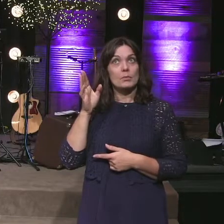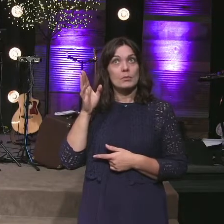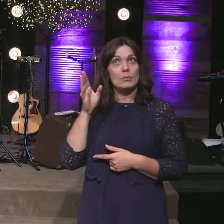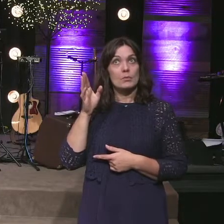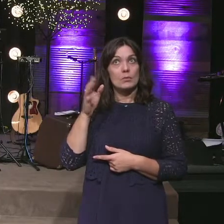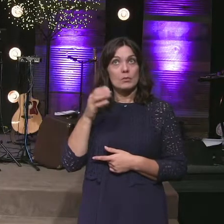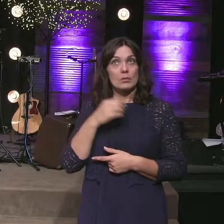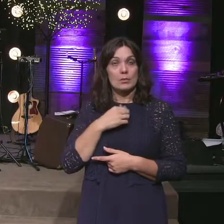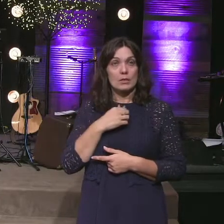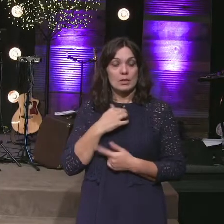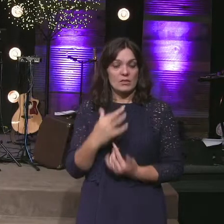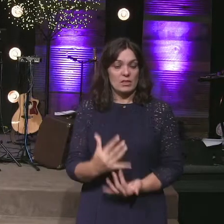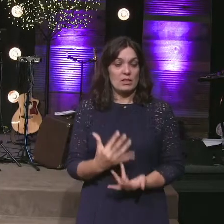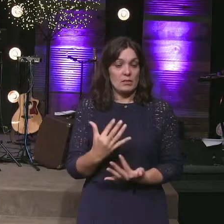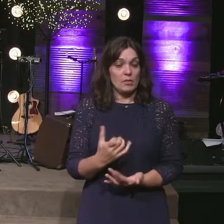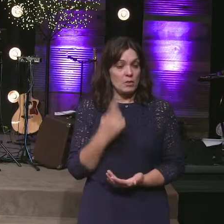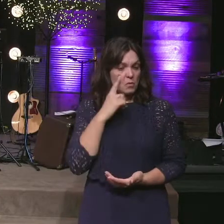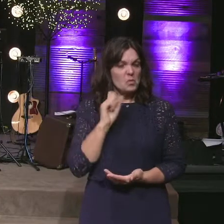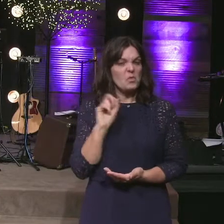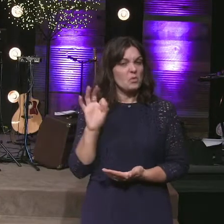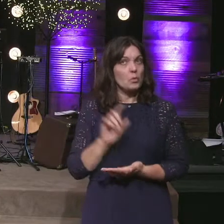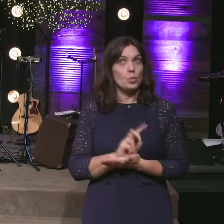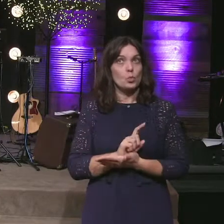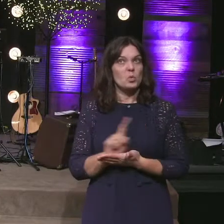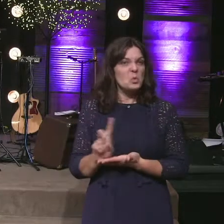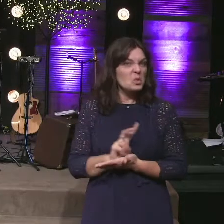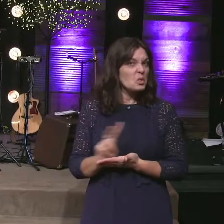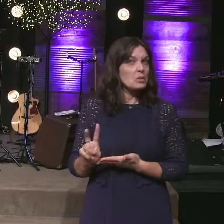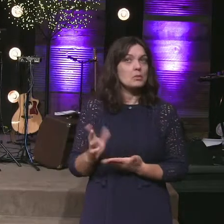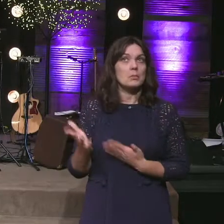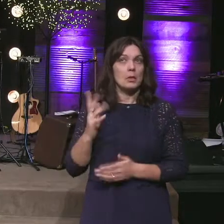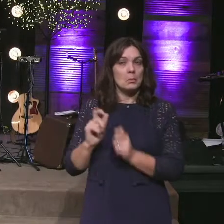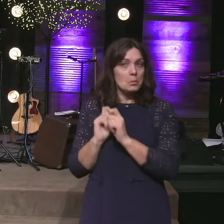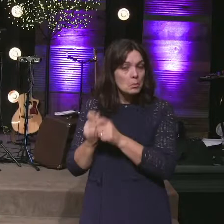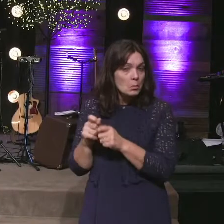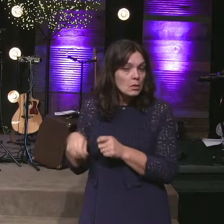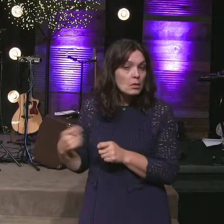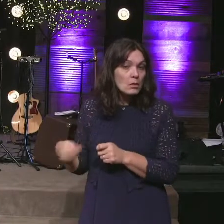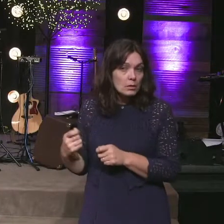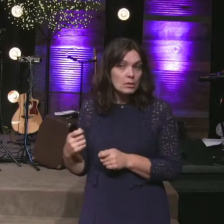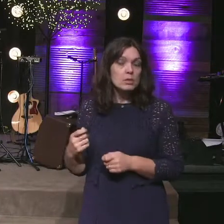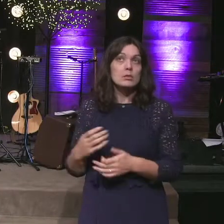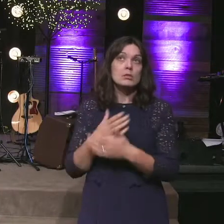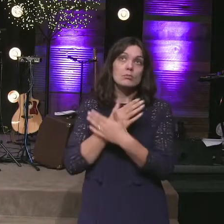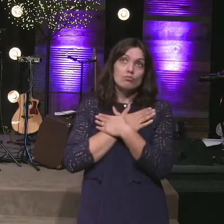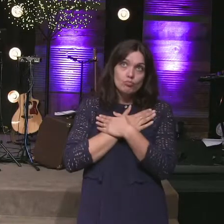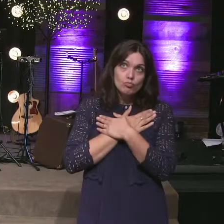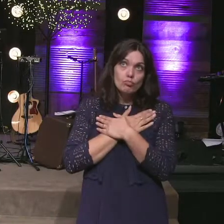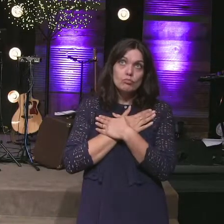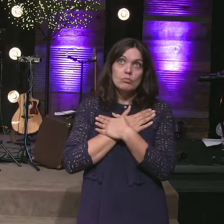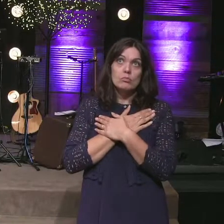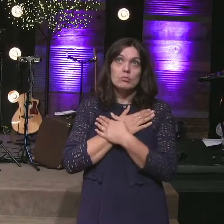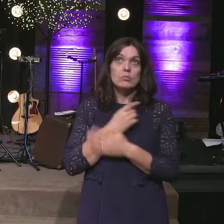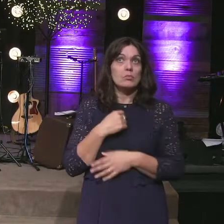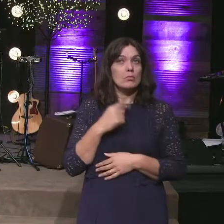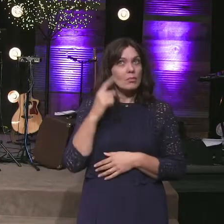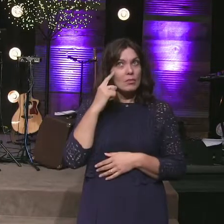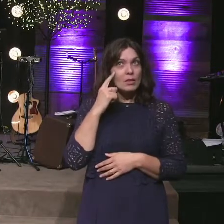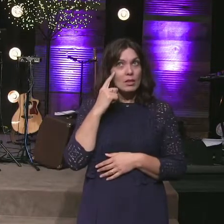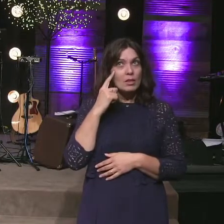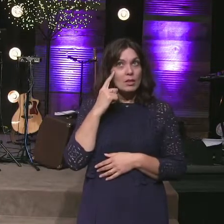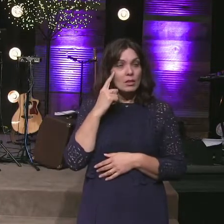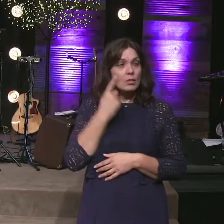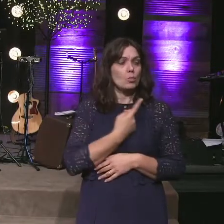couple weeks and maybe throw a fishing line in and rest and relax, and I think it's just what we